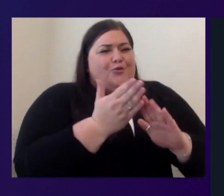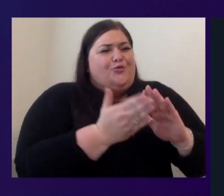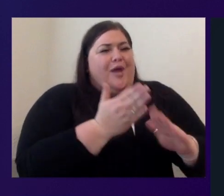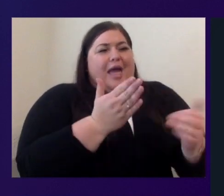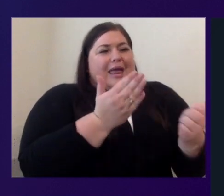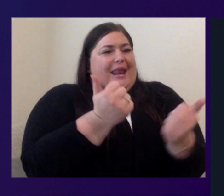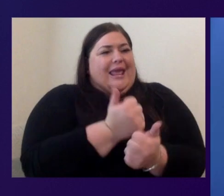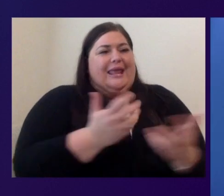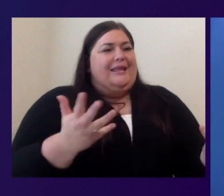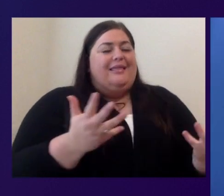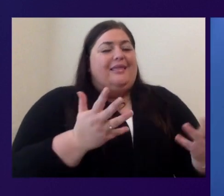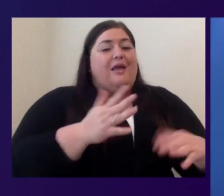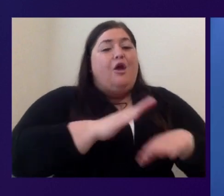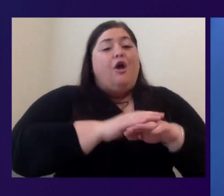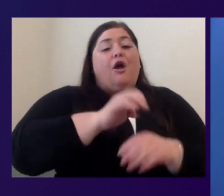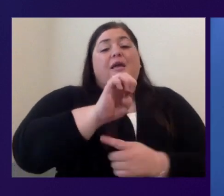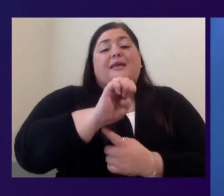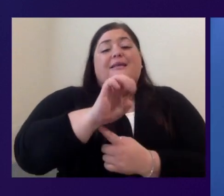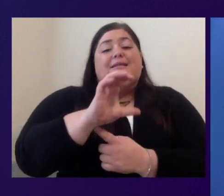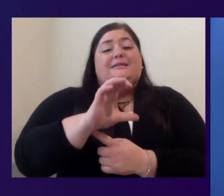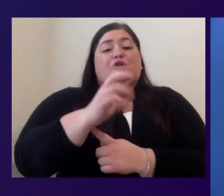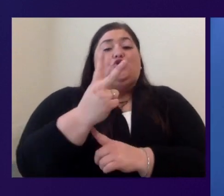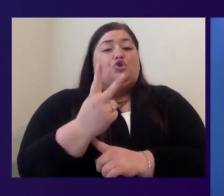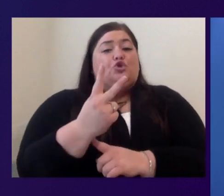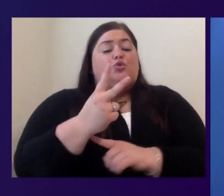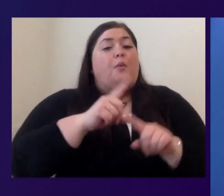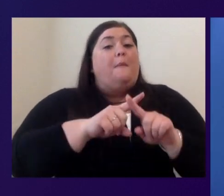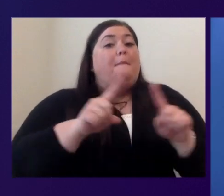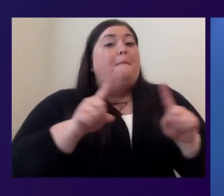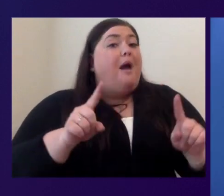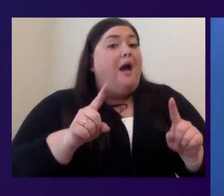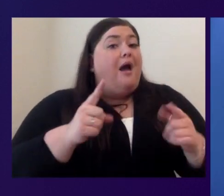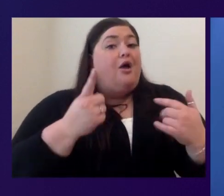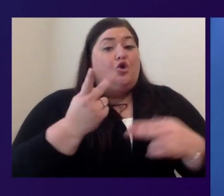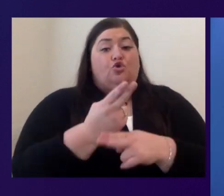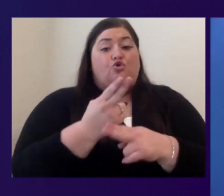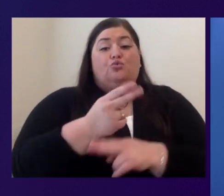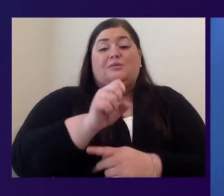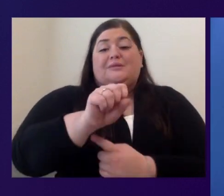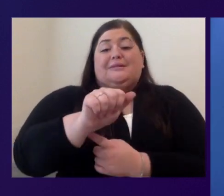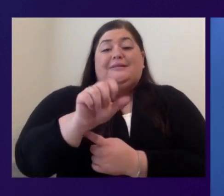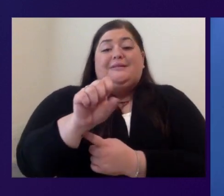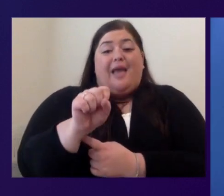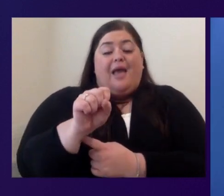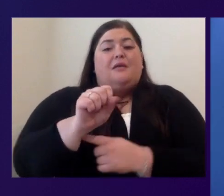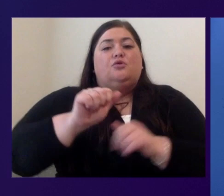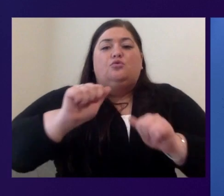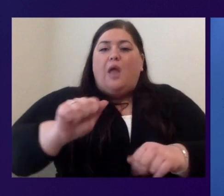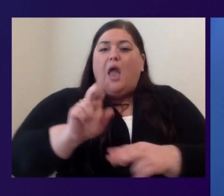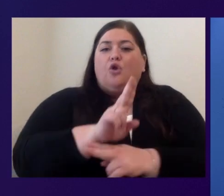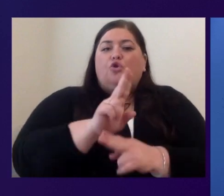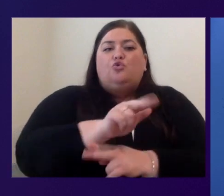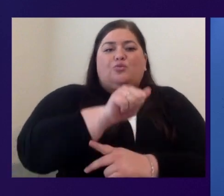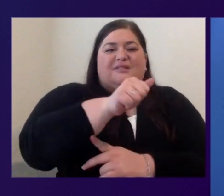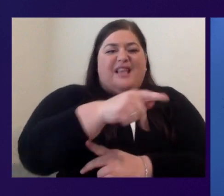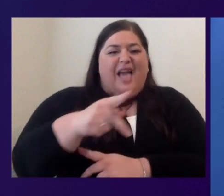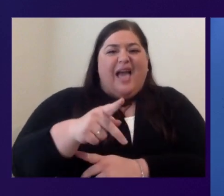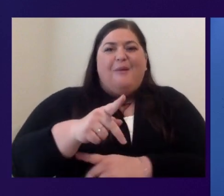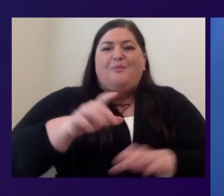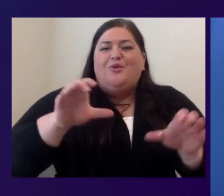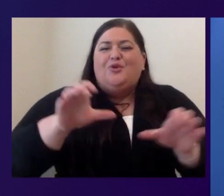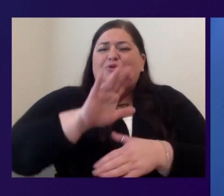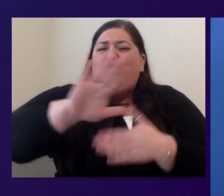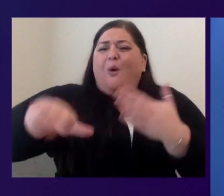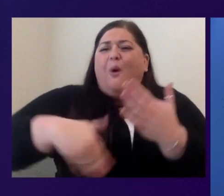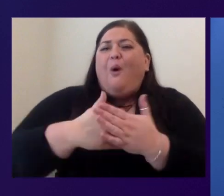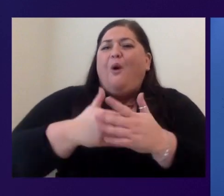on EC2, but with a SaaS model, you could have your application and do it all yourself, set up all the sharing,